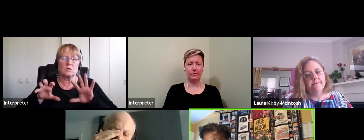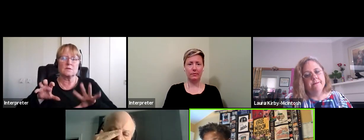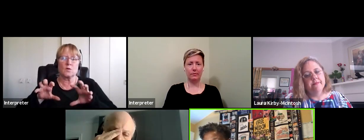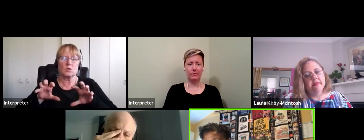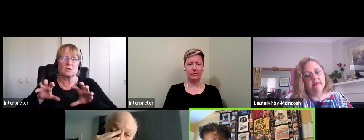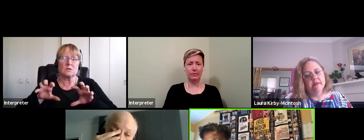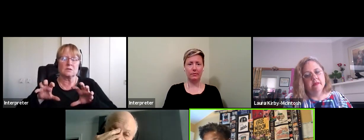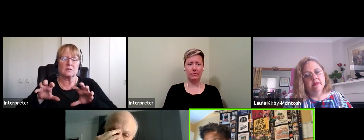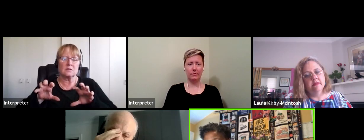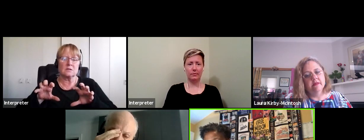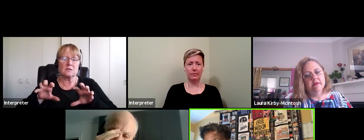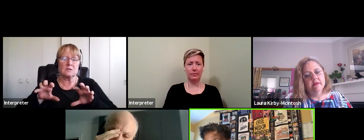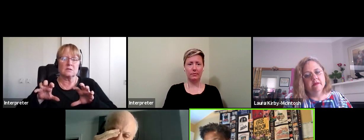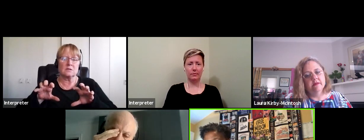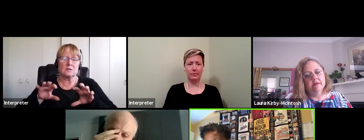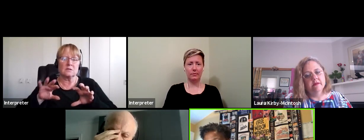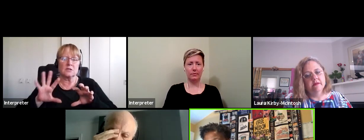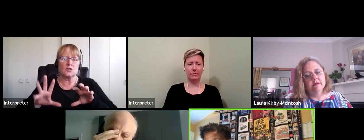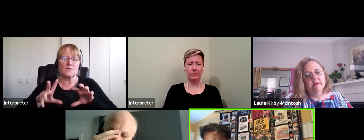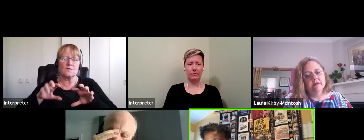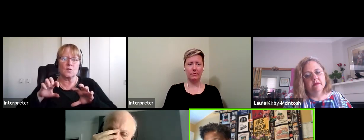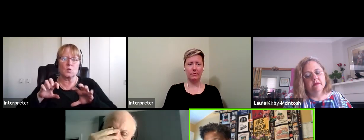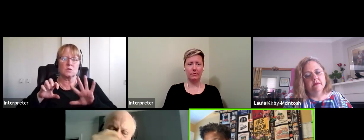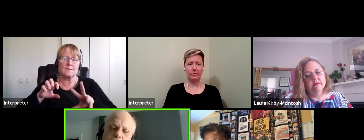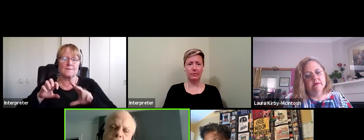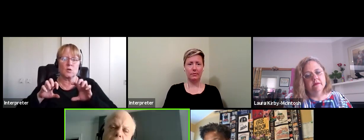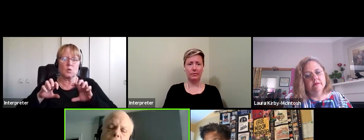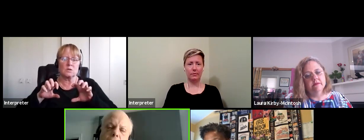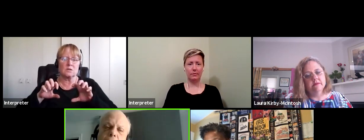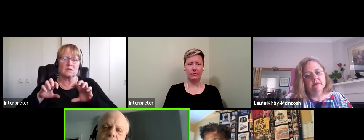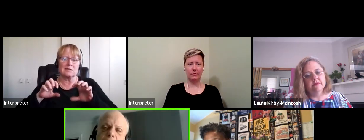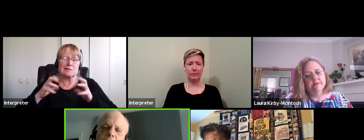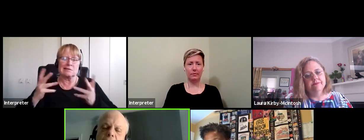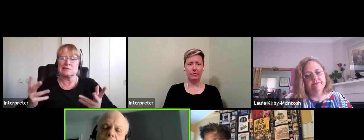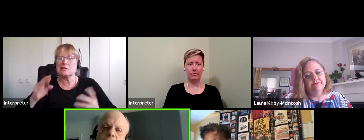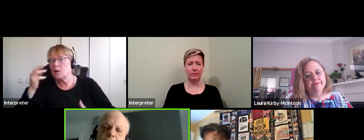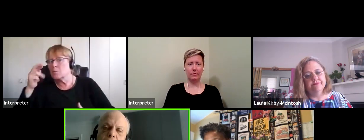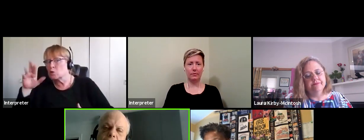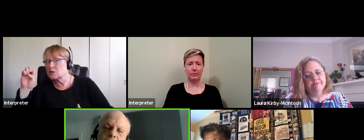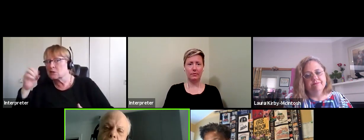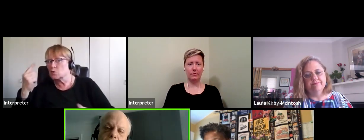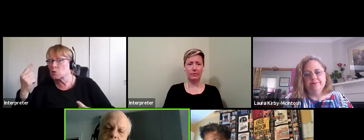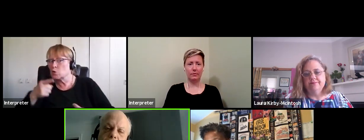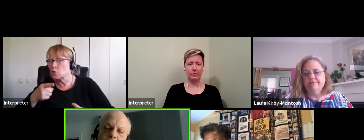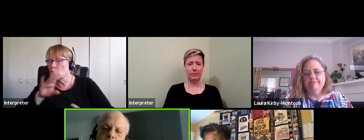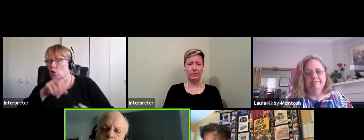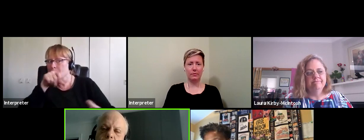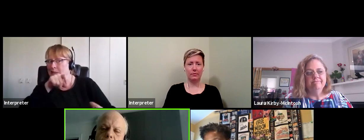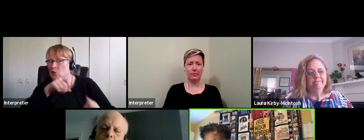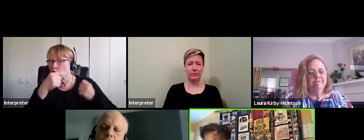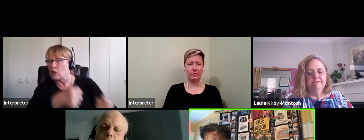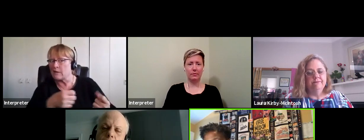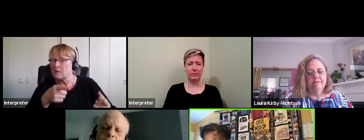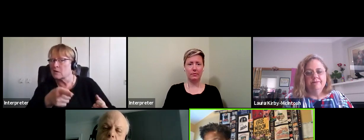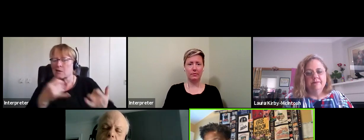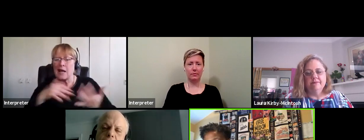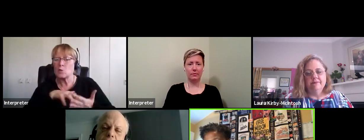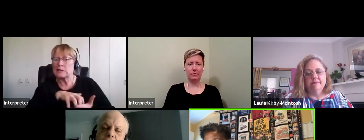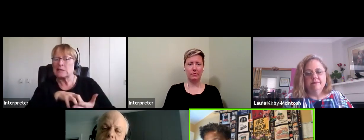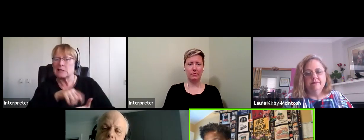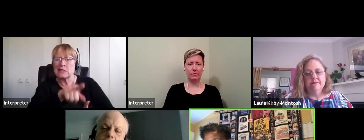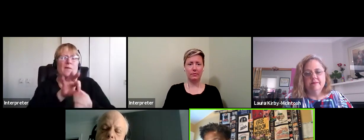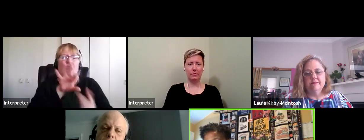Continue to Bruce, I don't know if there's something we can do to strengthen Yola's signal. Yola,